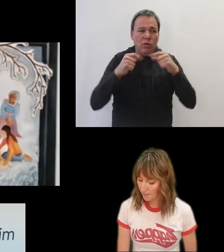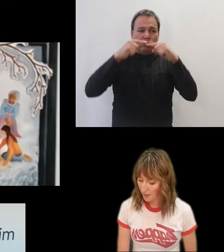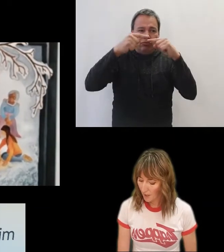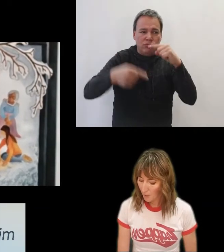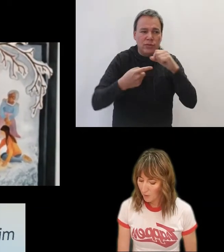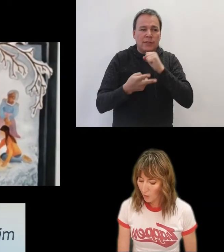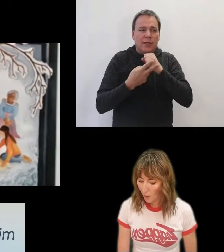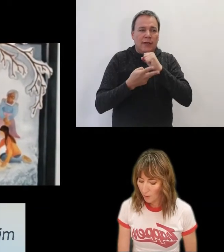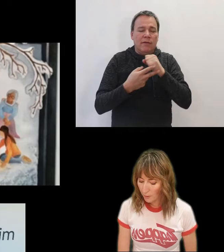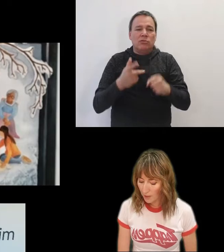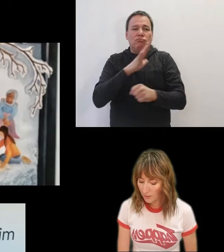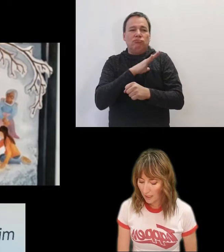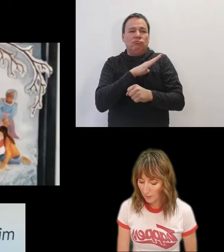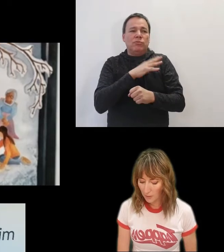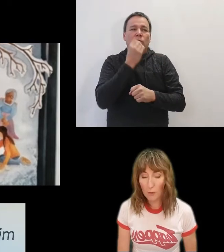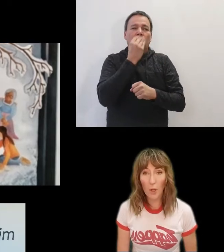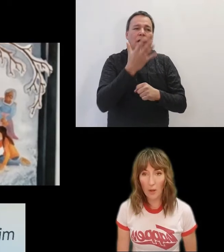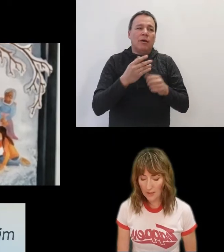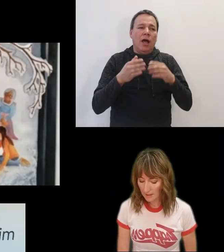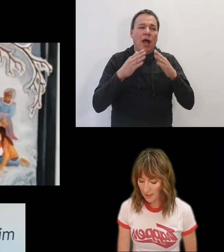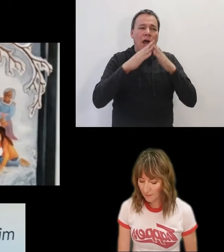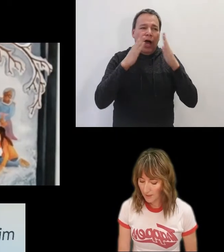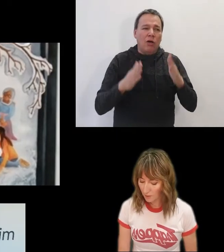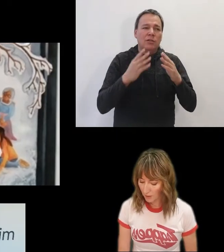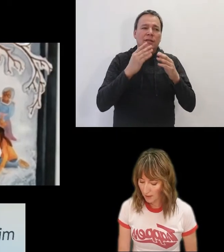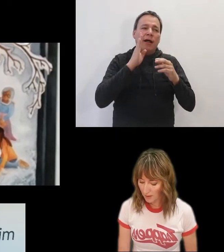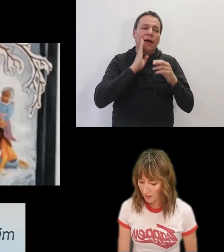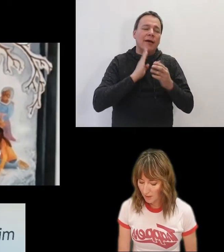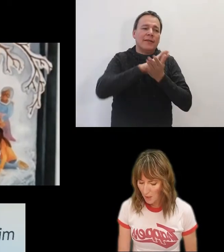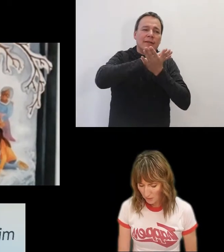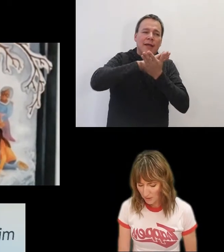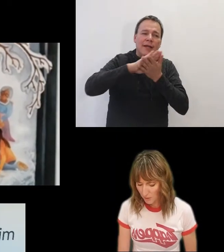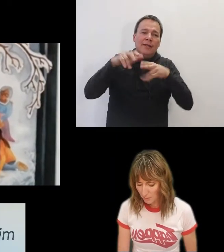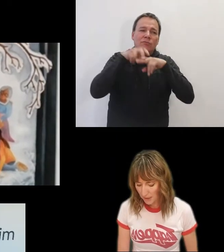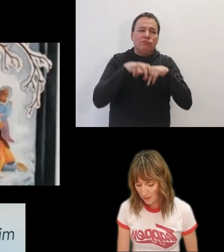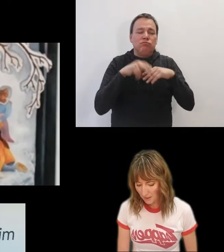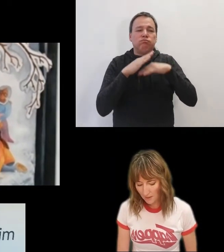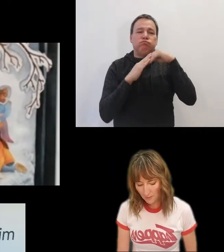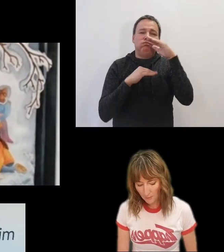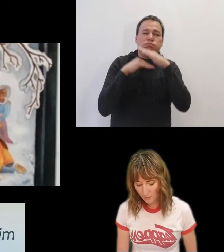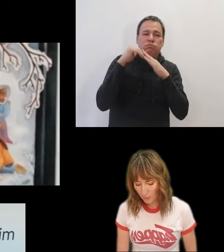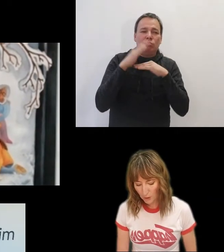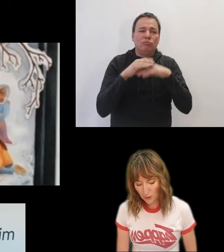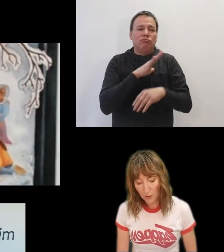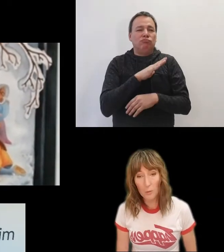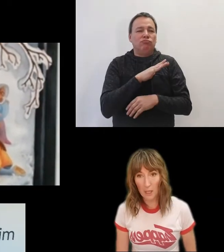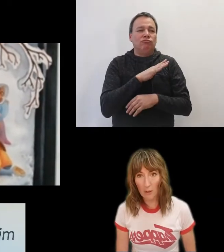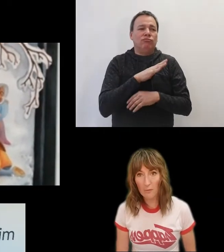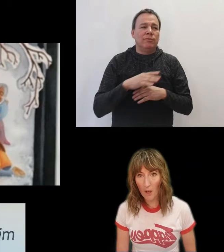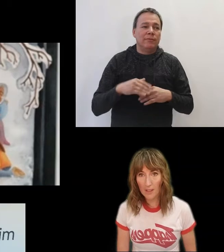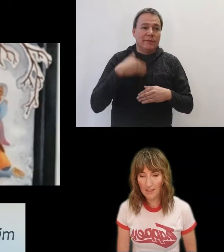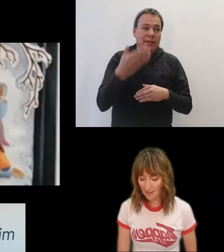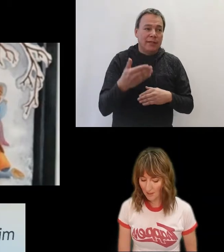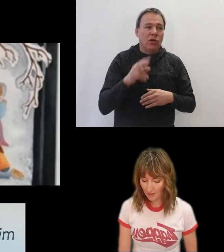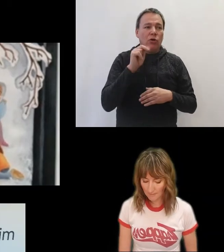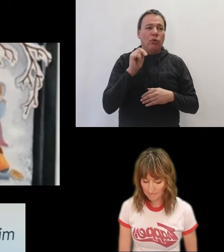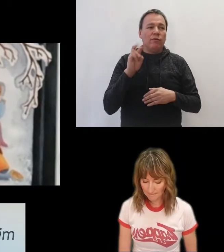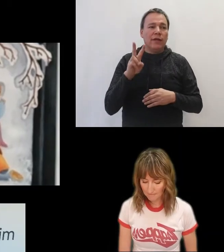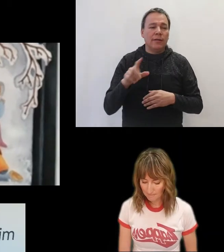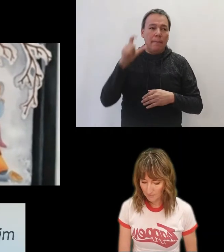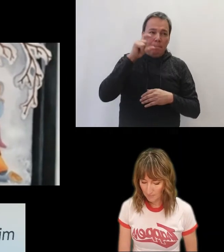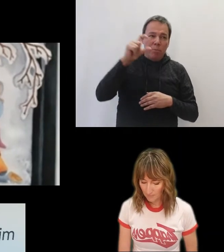pisim. When the hoarfrost flowers grow on the leafless trees, we sort beads for a new pair of